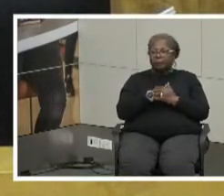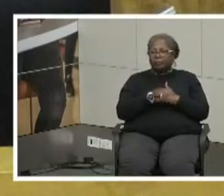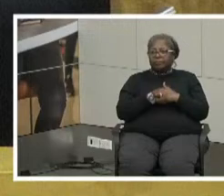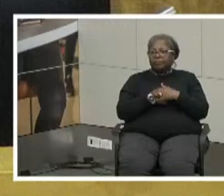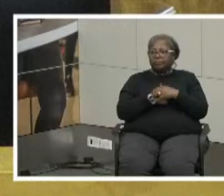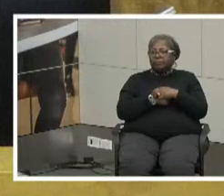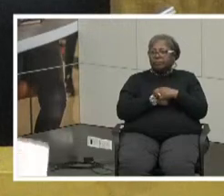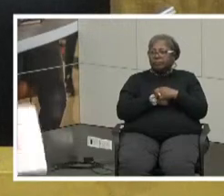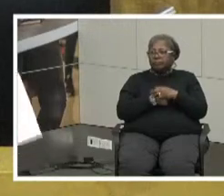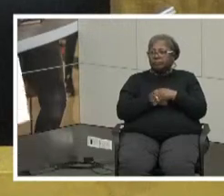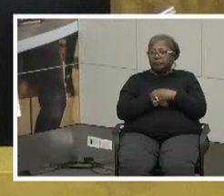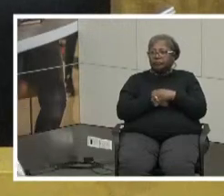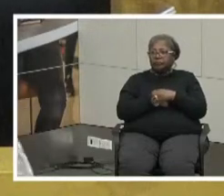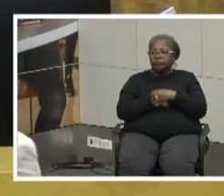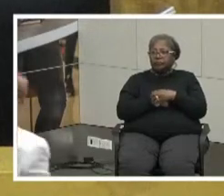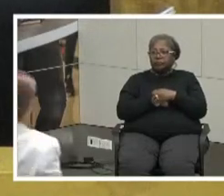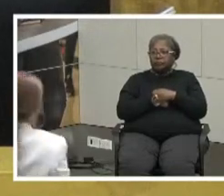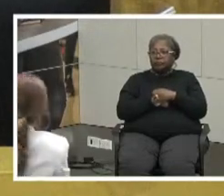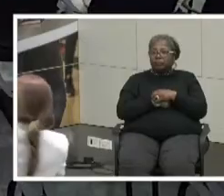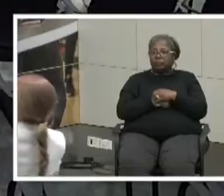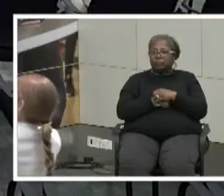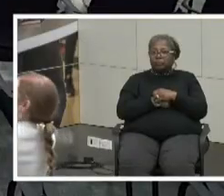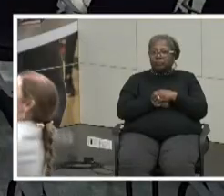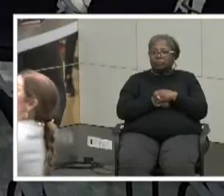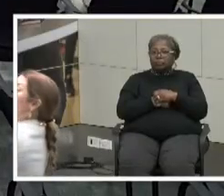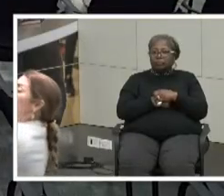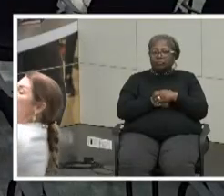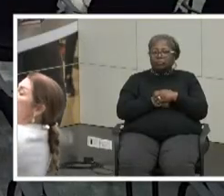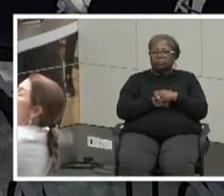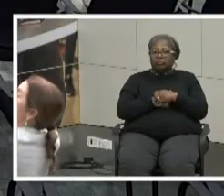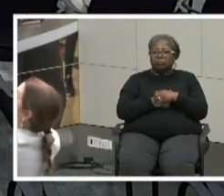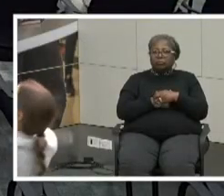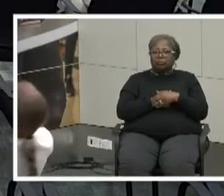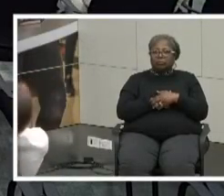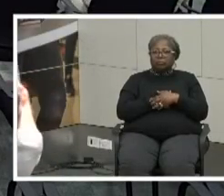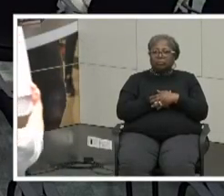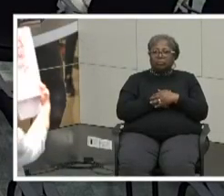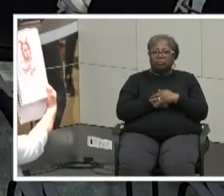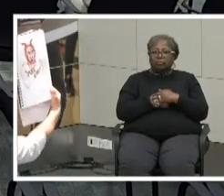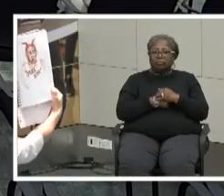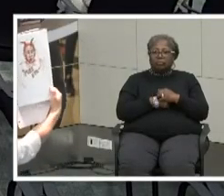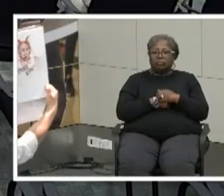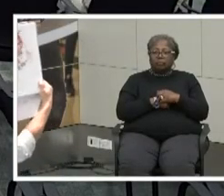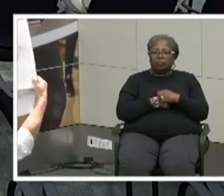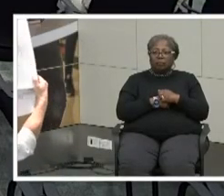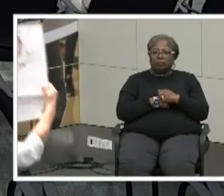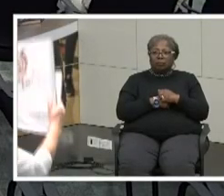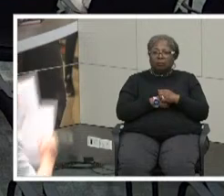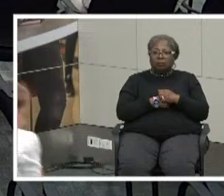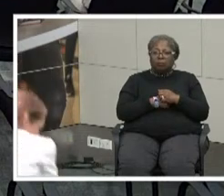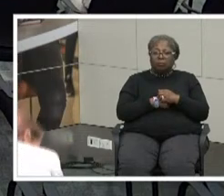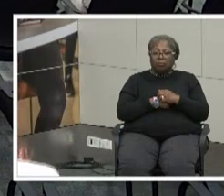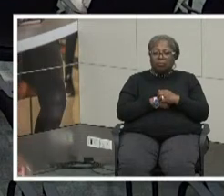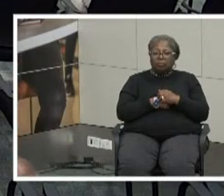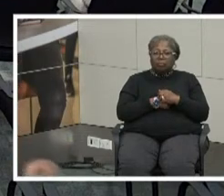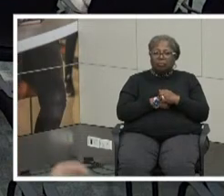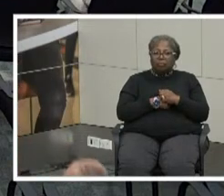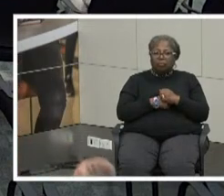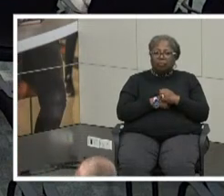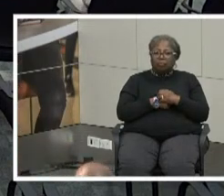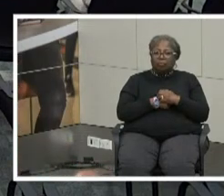is Molly Molly cook Miss Cook here our next speaker is